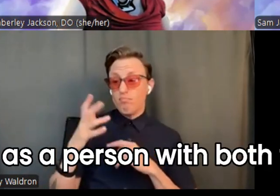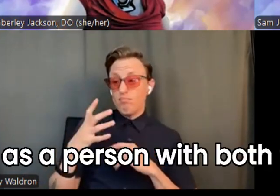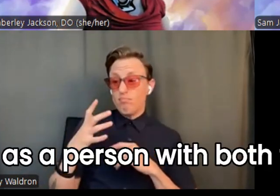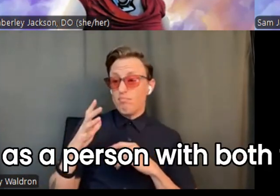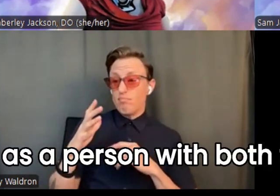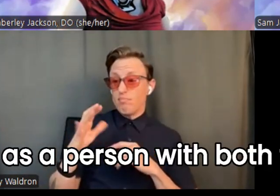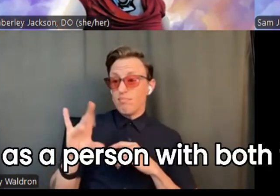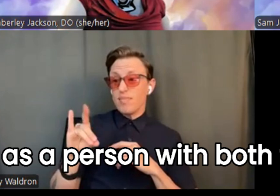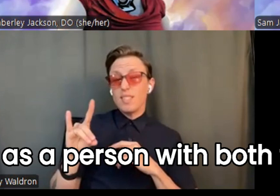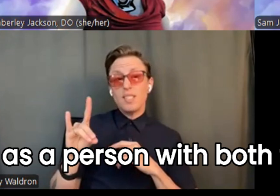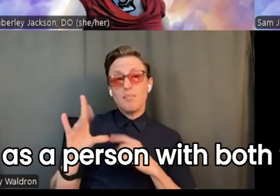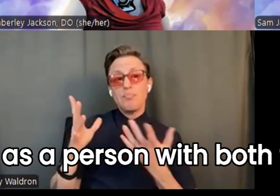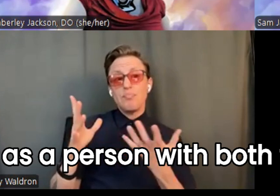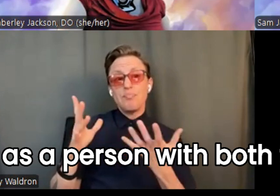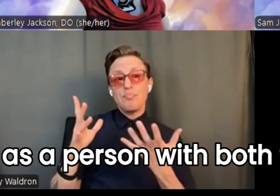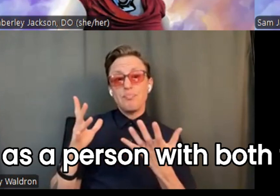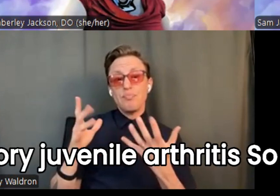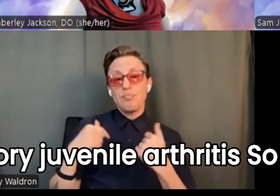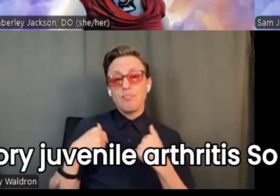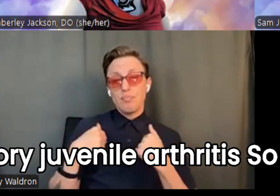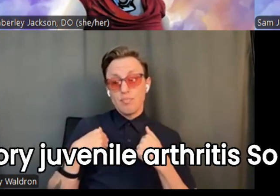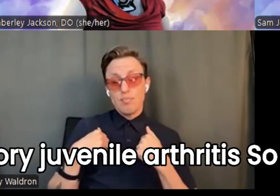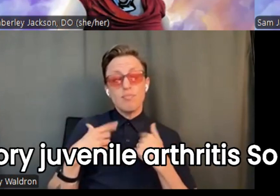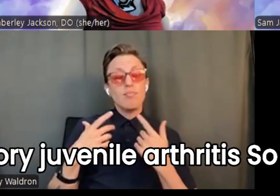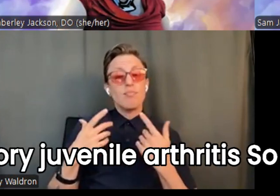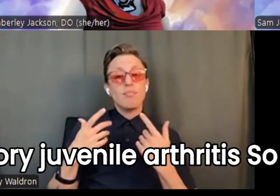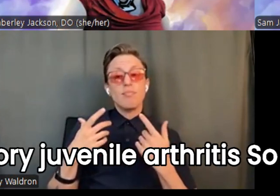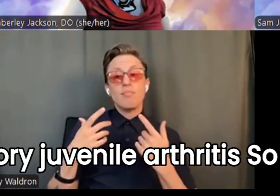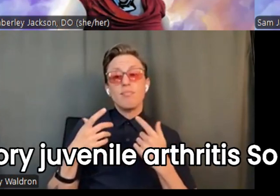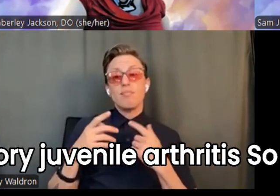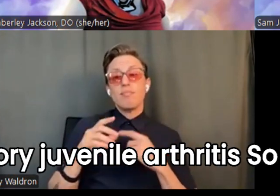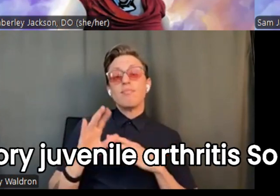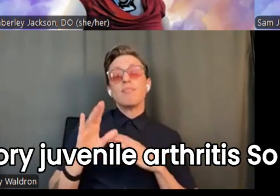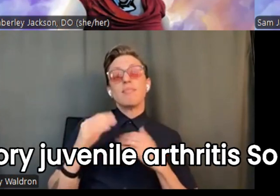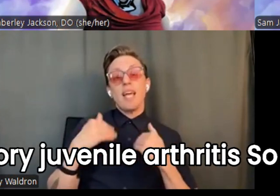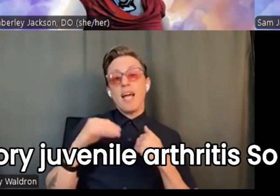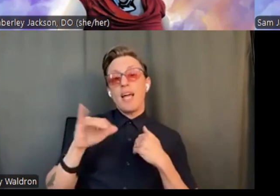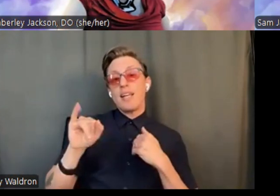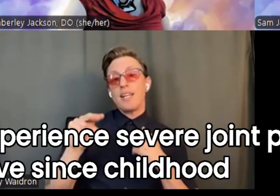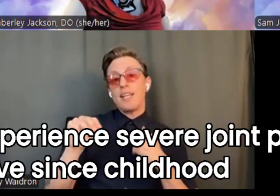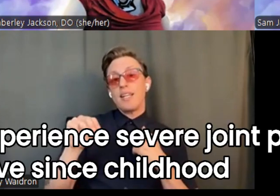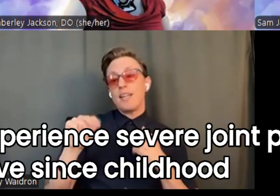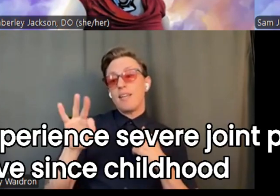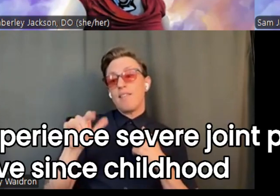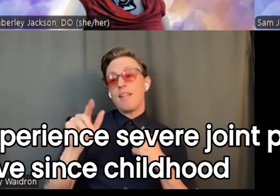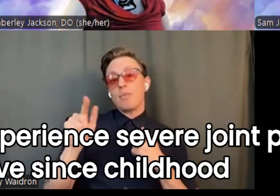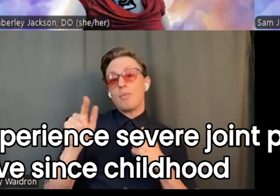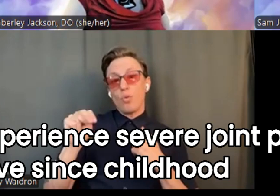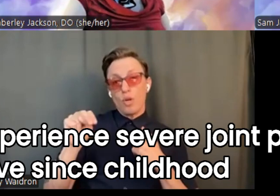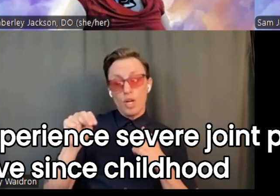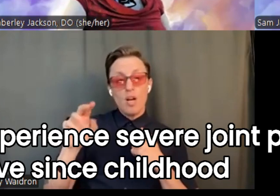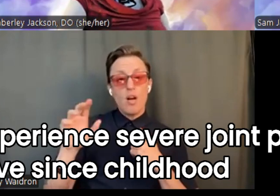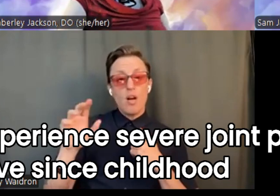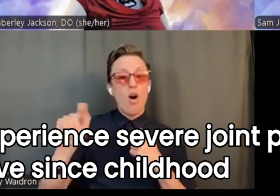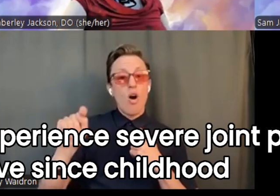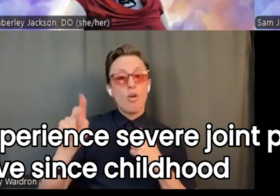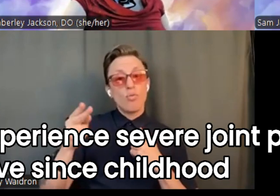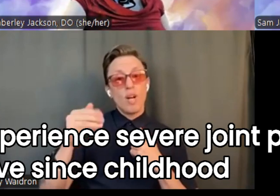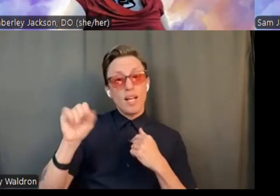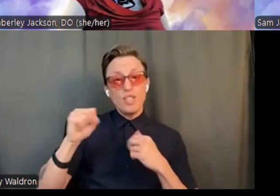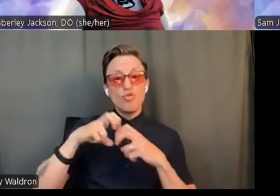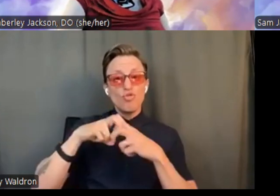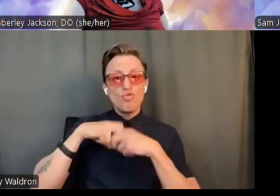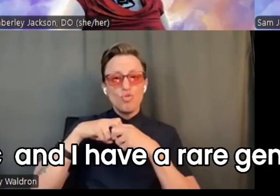as a person with both the inflammatory juvenile arthritis, so I experience severe joint pain and have since